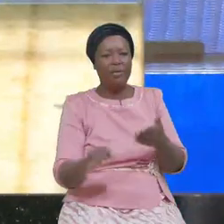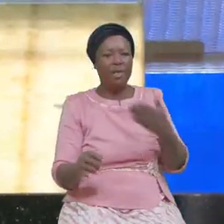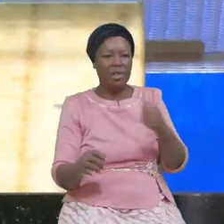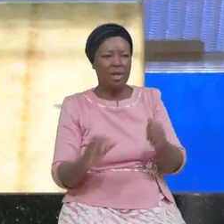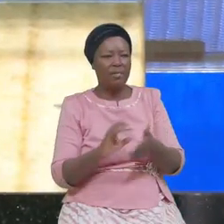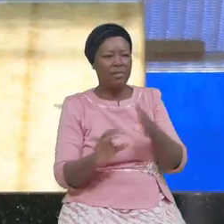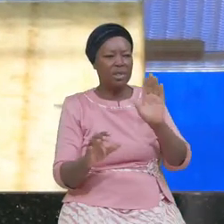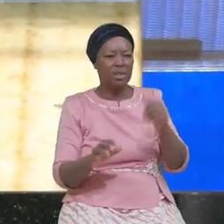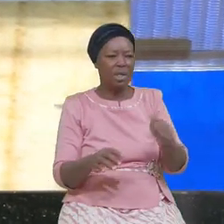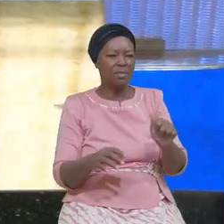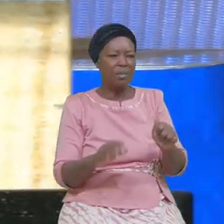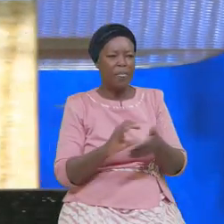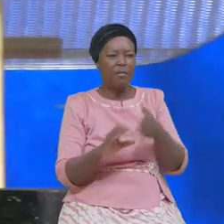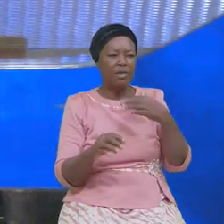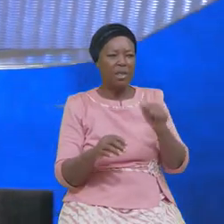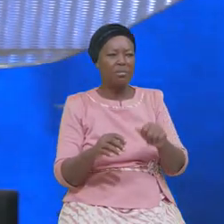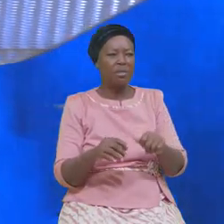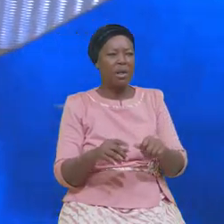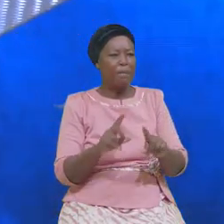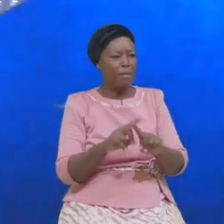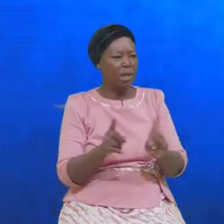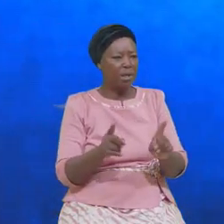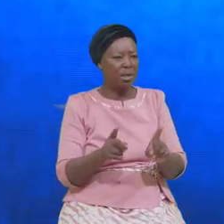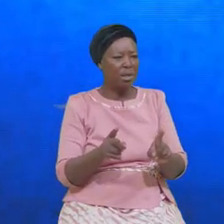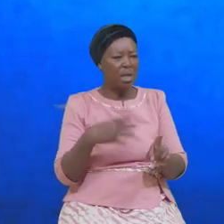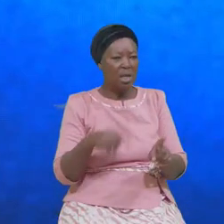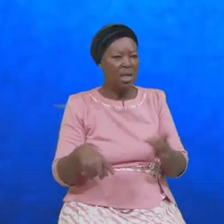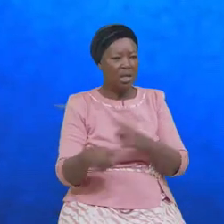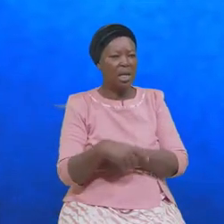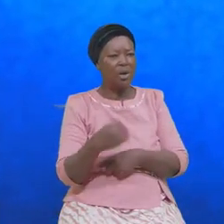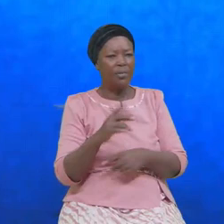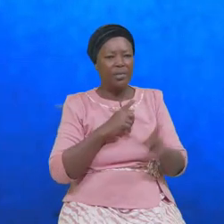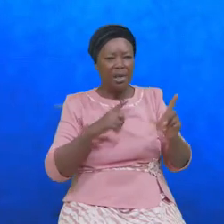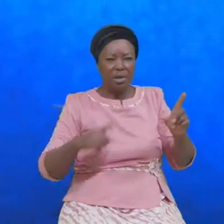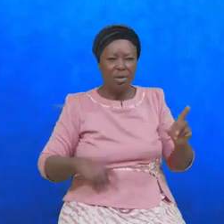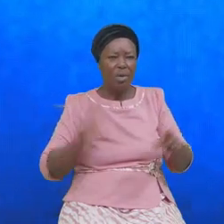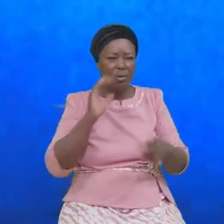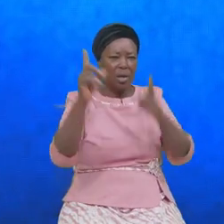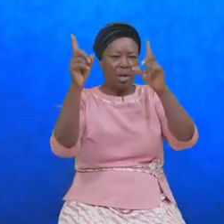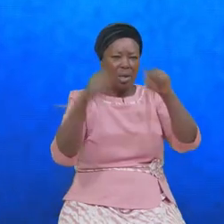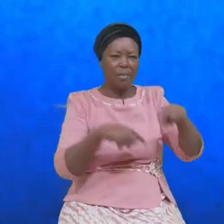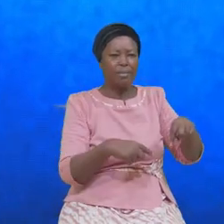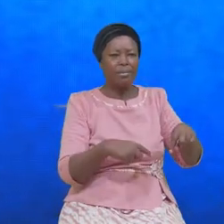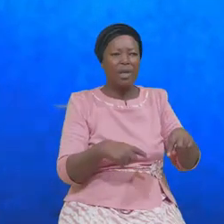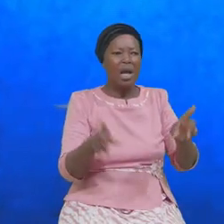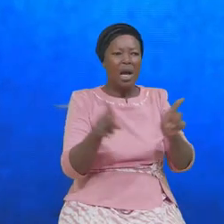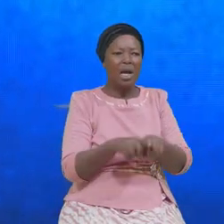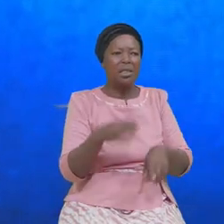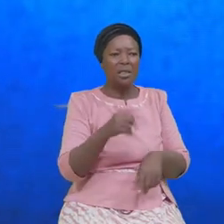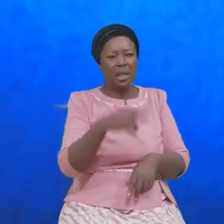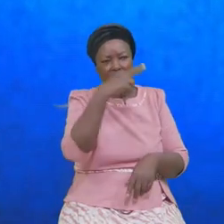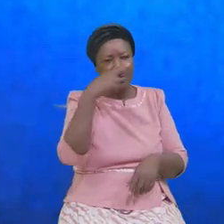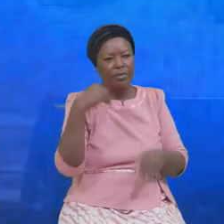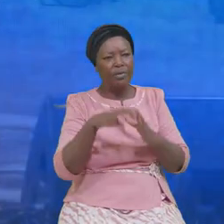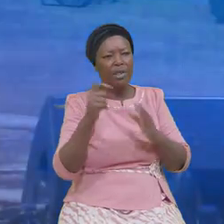In verse 10 it says, but the day of the Lord will come as a thief in